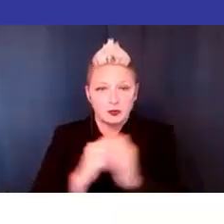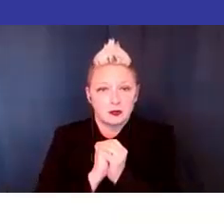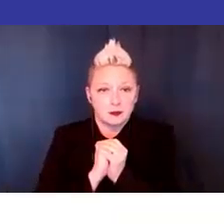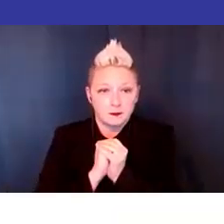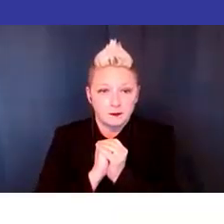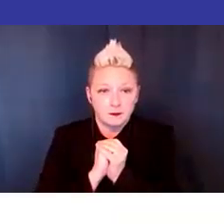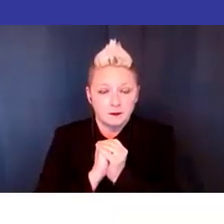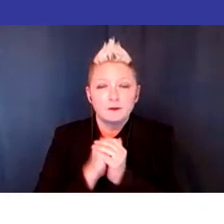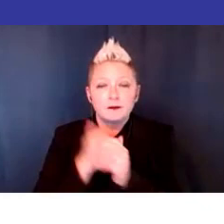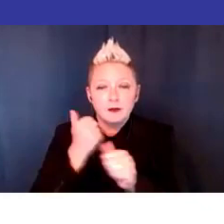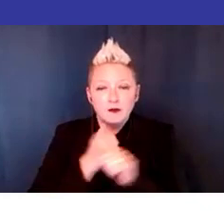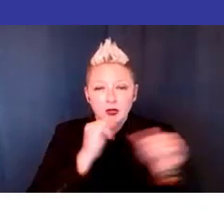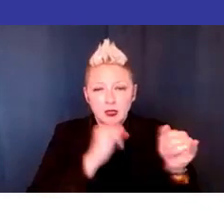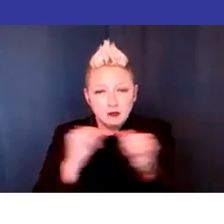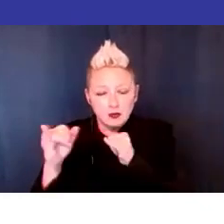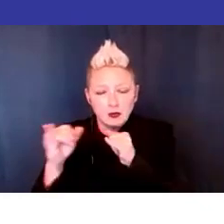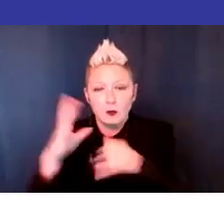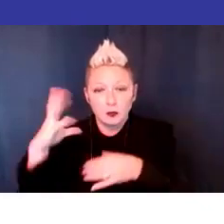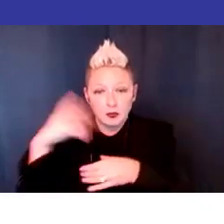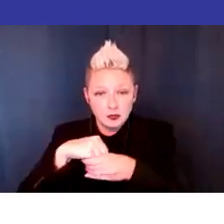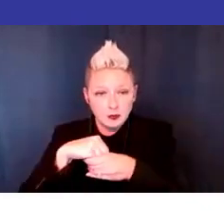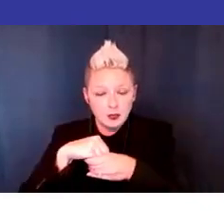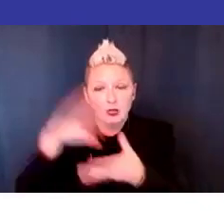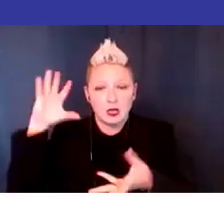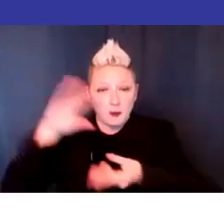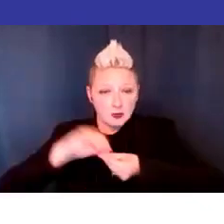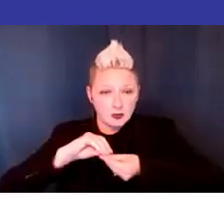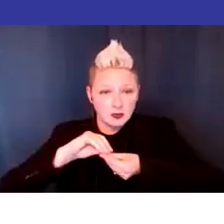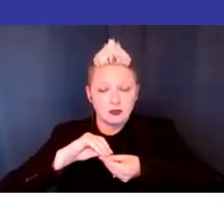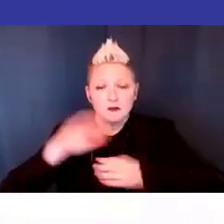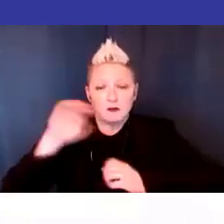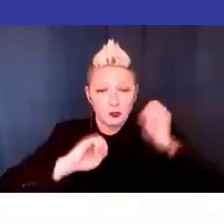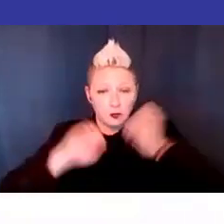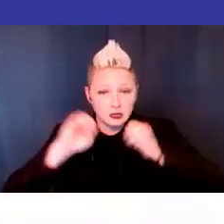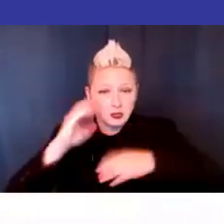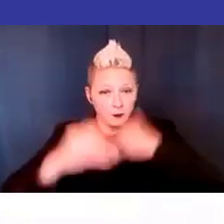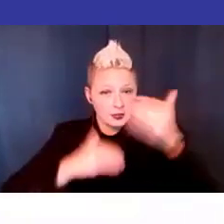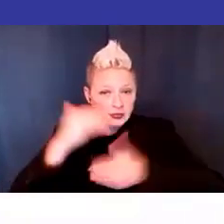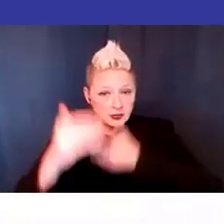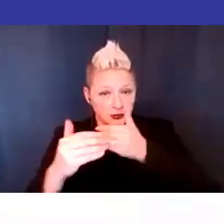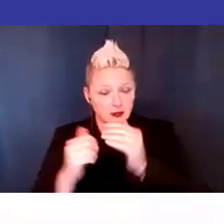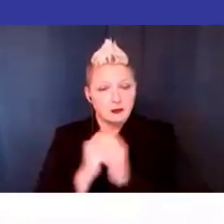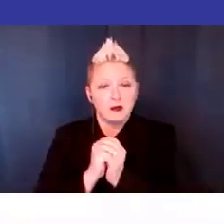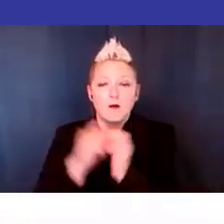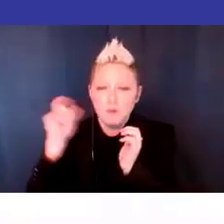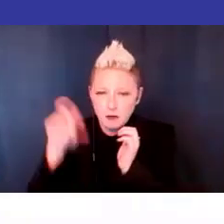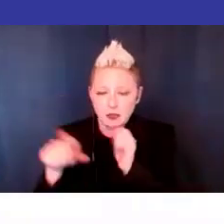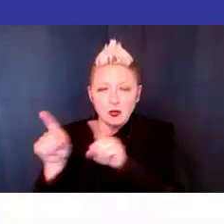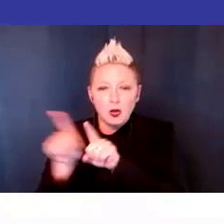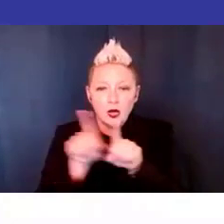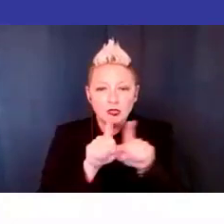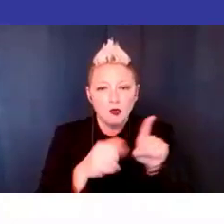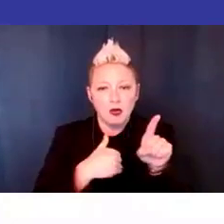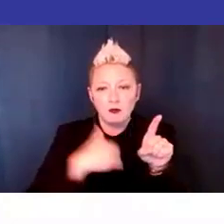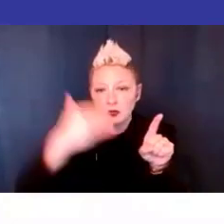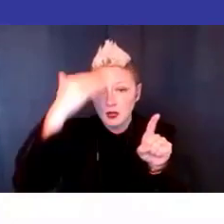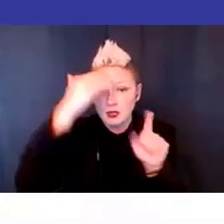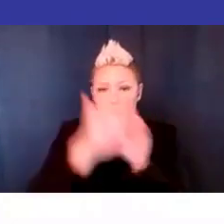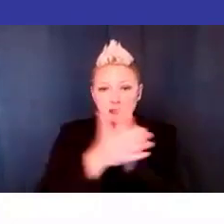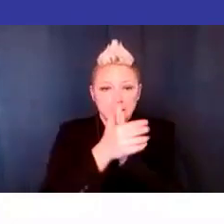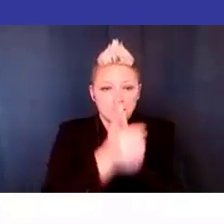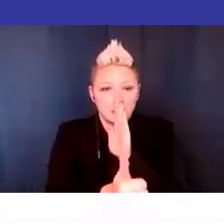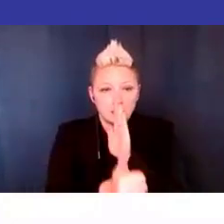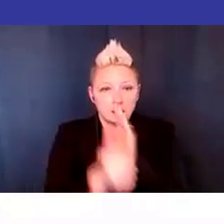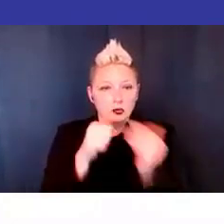individual who participates in the comprehensive special education evaluation process must also have knowledge and skills to